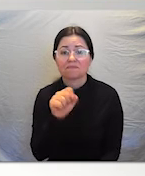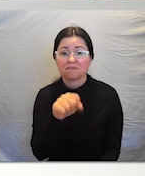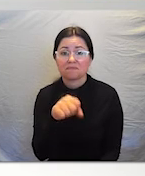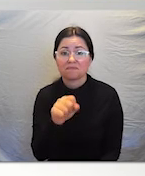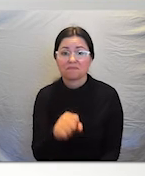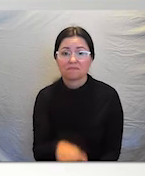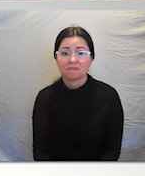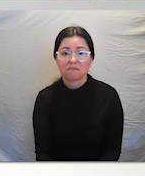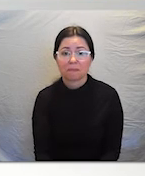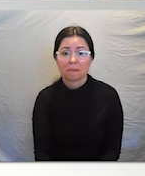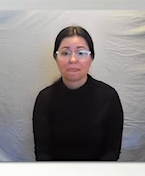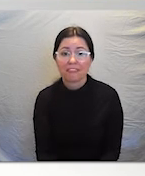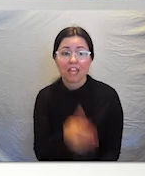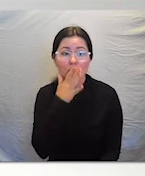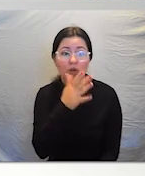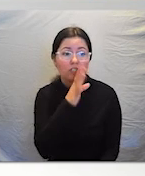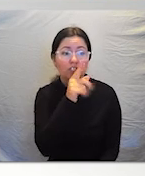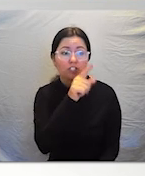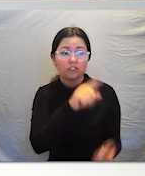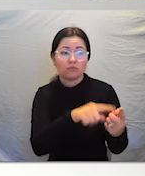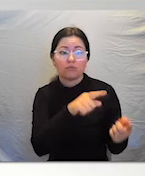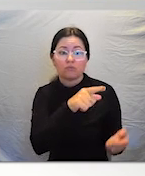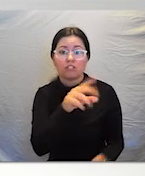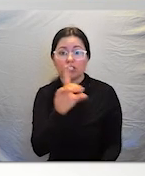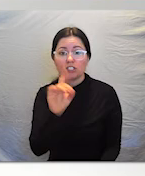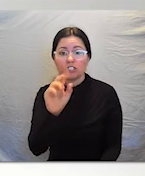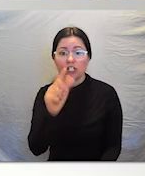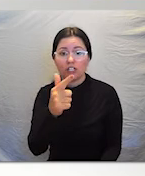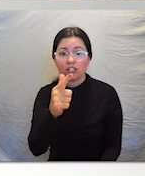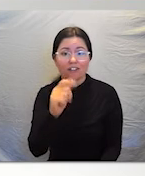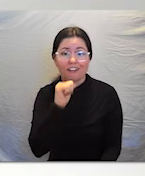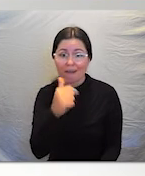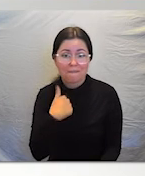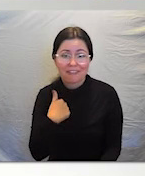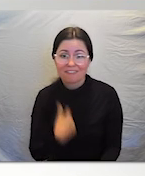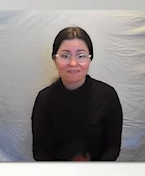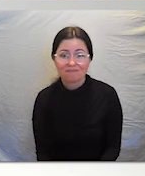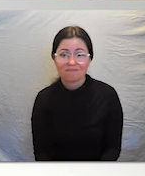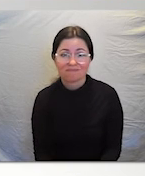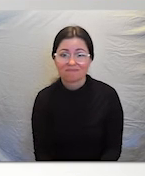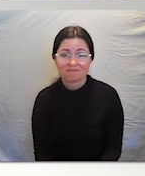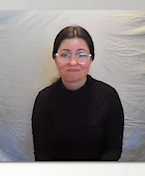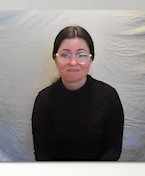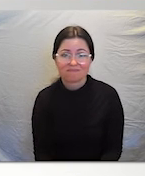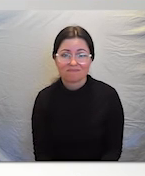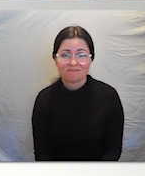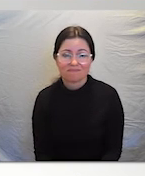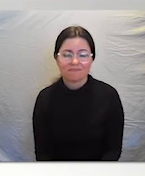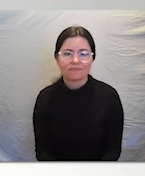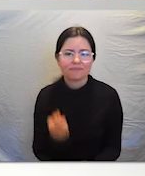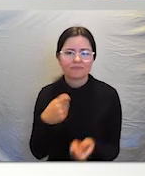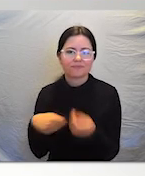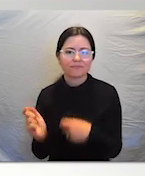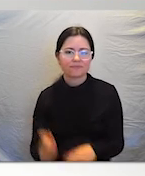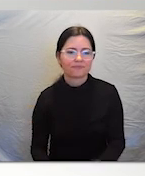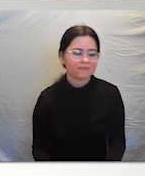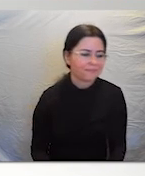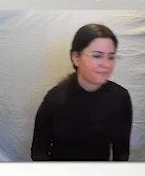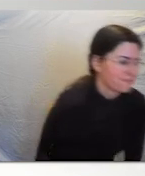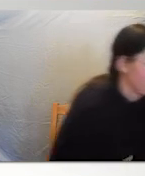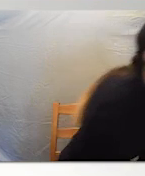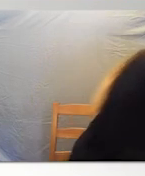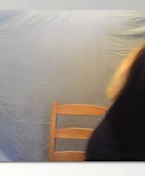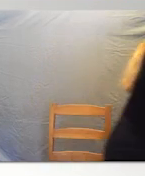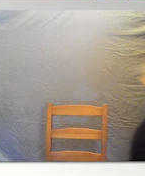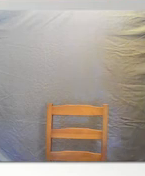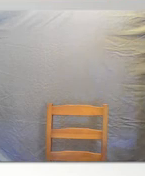Doug instead of me. Or they whisper, or they'll speak lower around you like you don't hear them. Yeah,